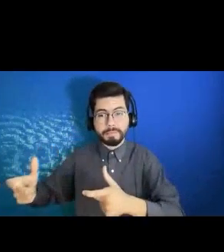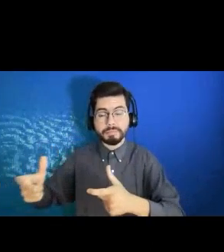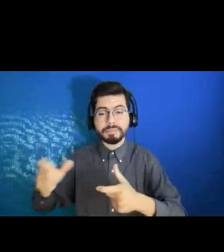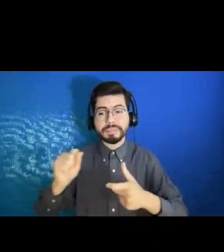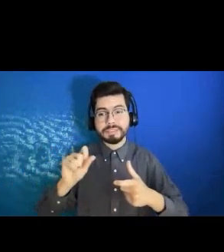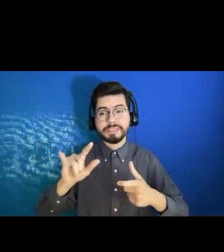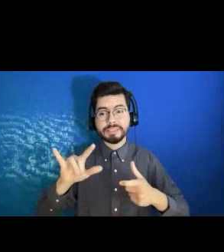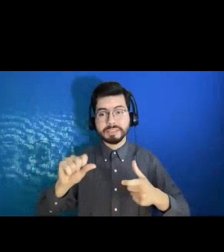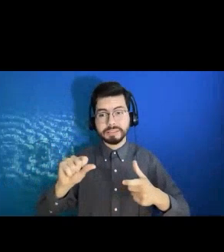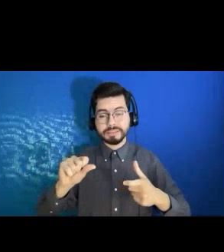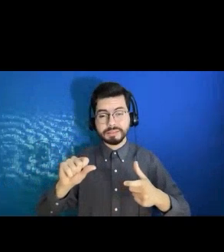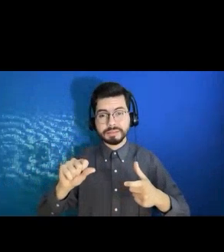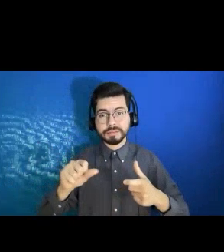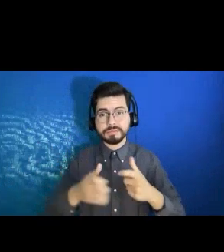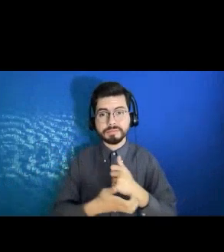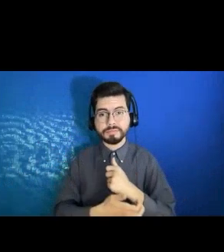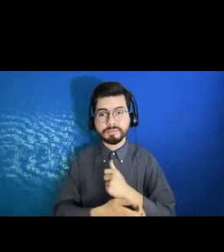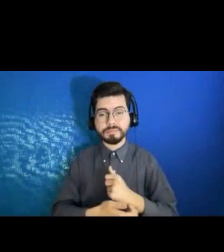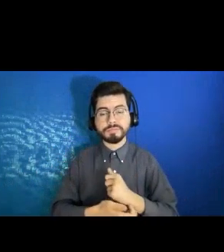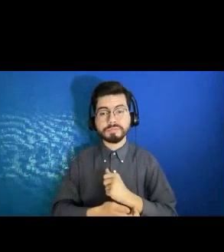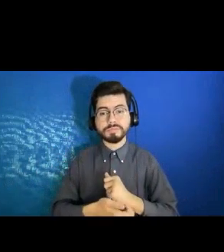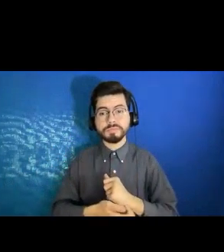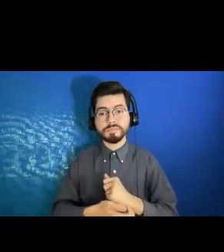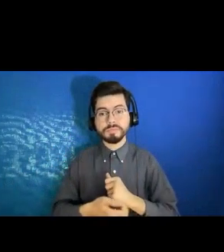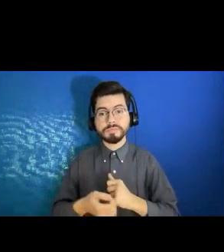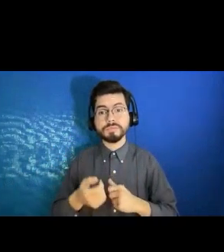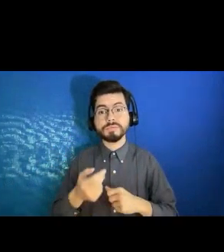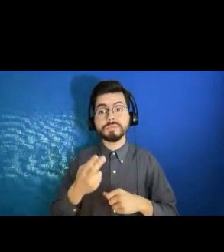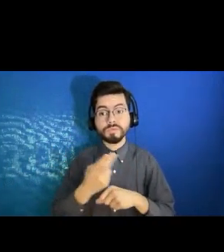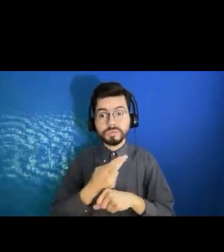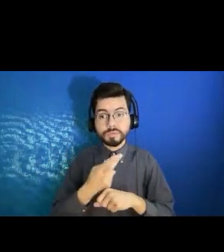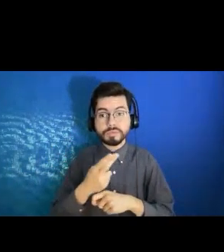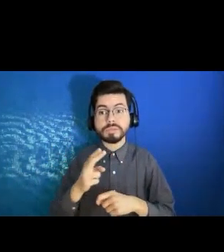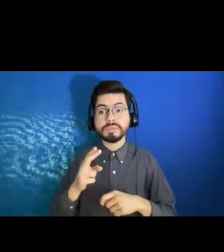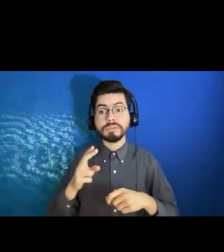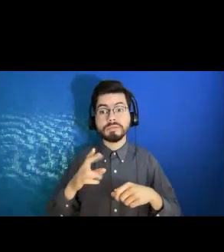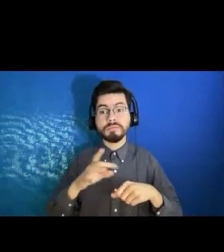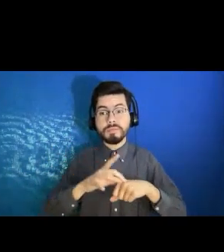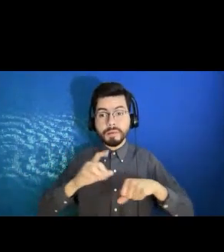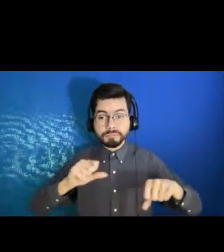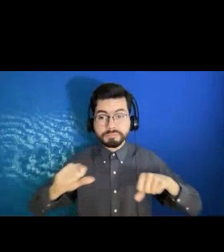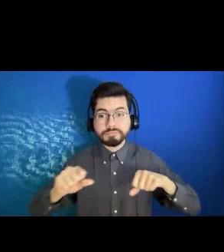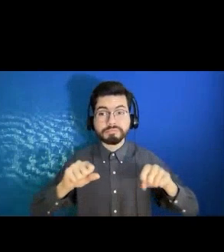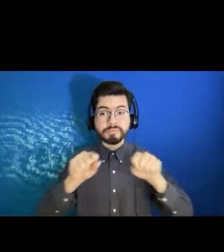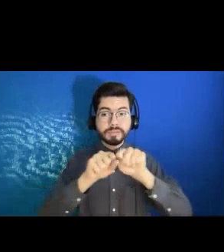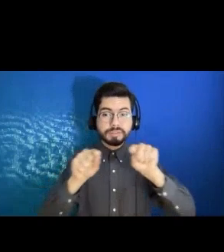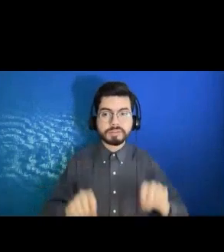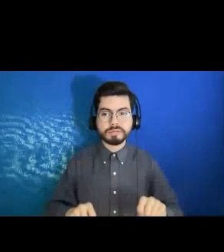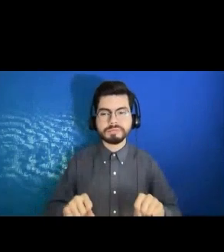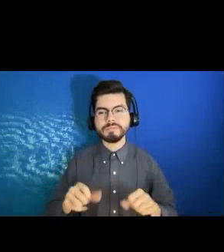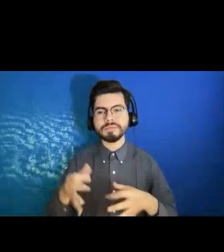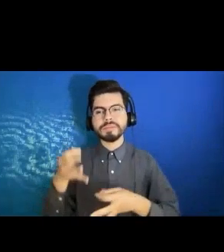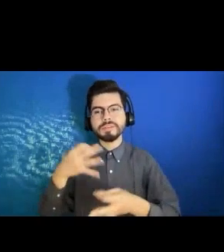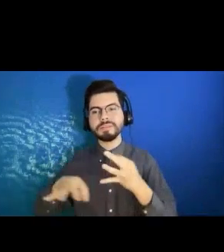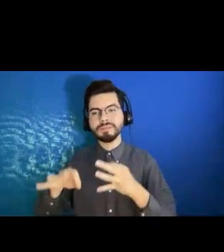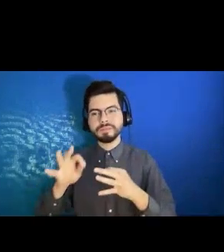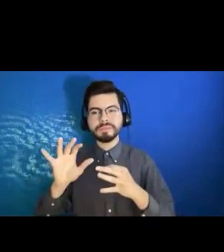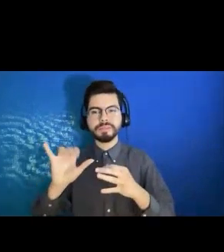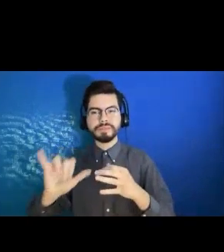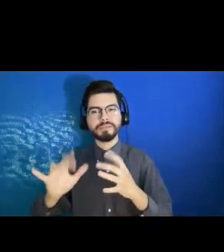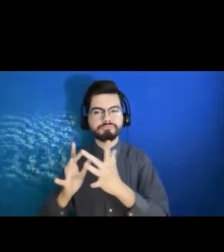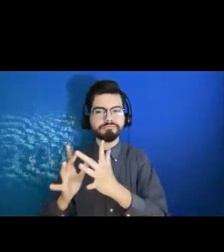what how much better we can see it using all these seismic stations as opposed to if we just had to use our permanent network. So we get a much better